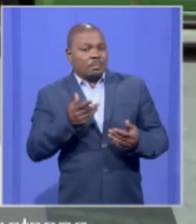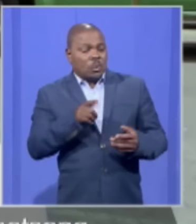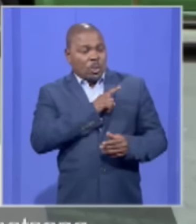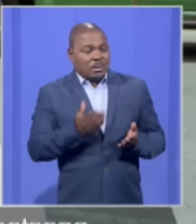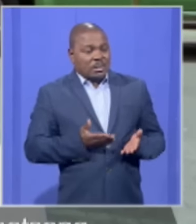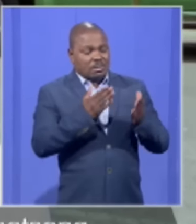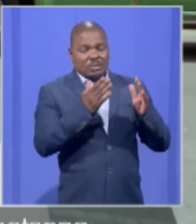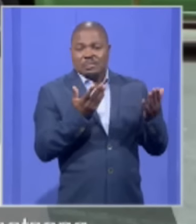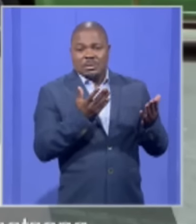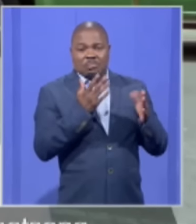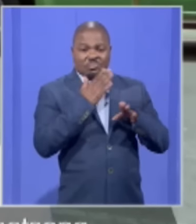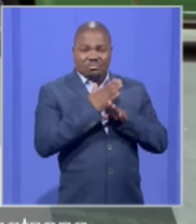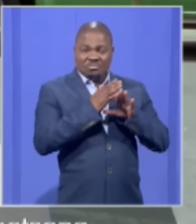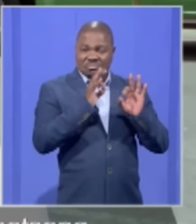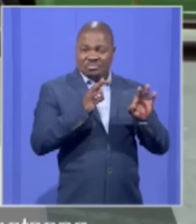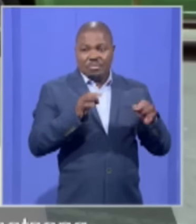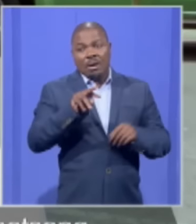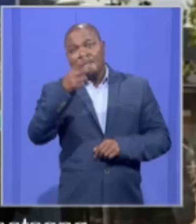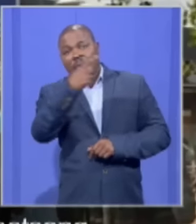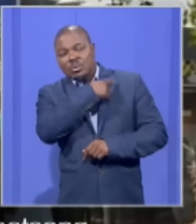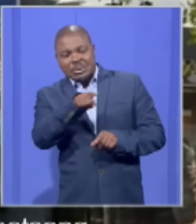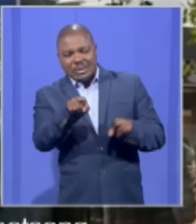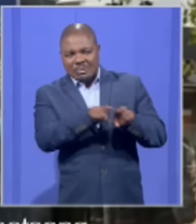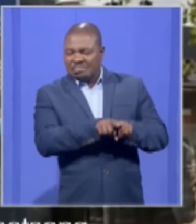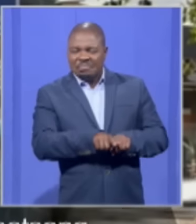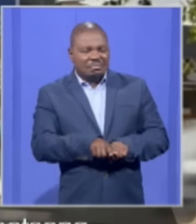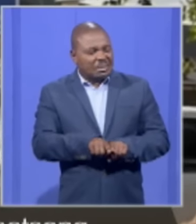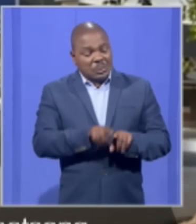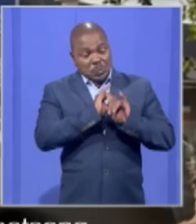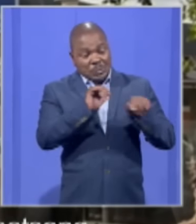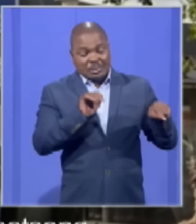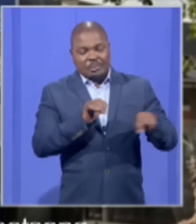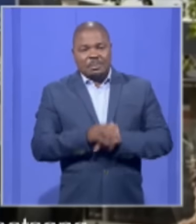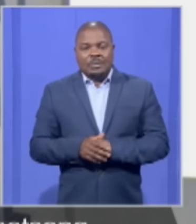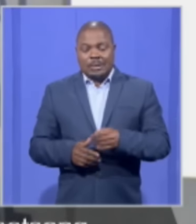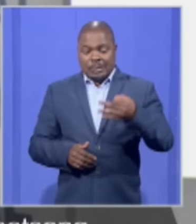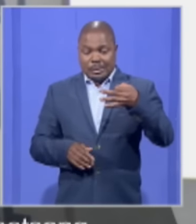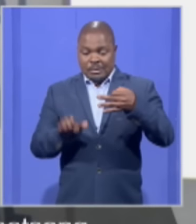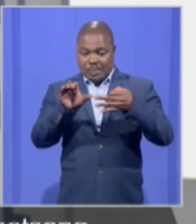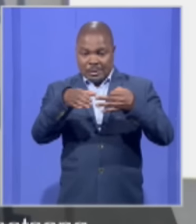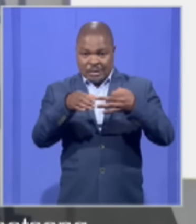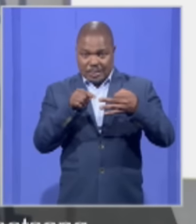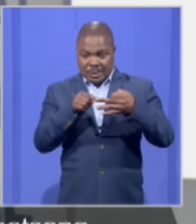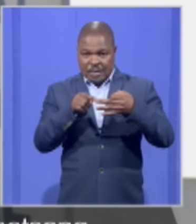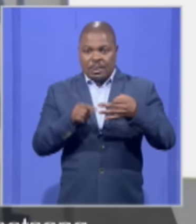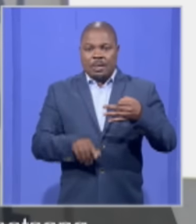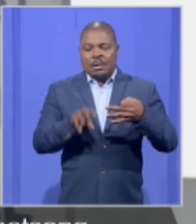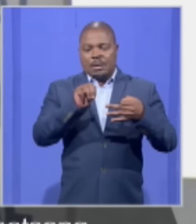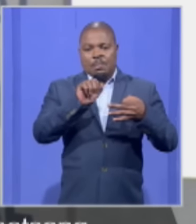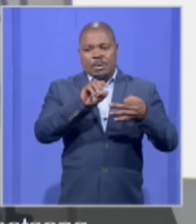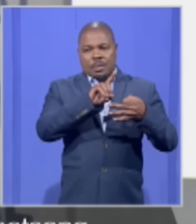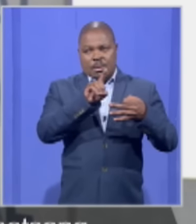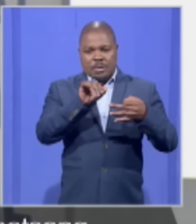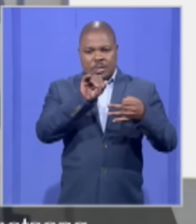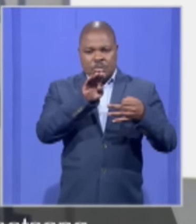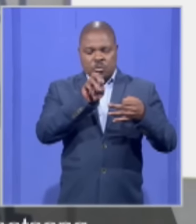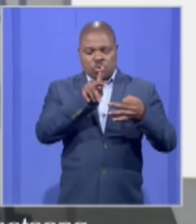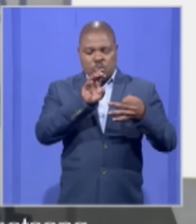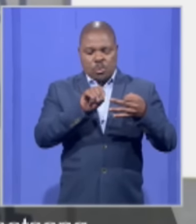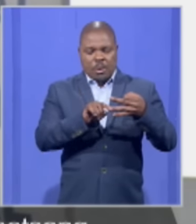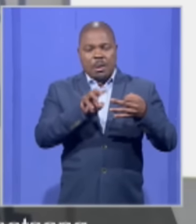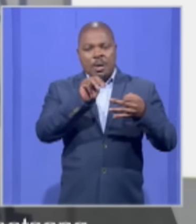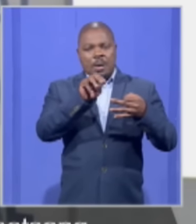not great compared to other hospitals. Digongwana di le 3 tse di begilweng ke SIU ke Sagamaziboko,